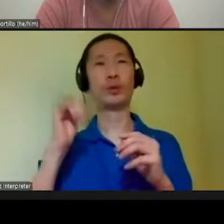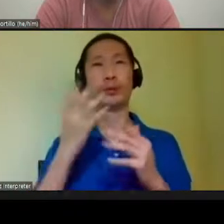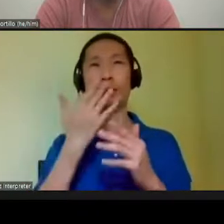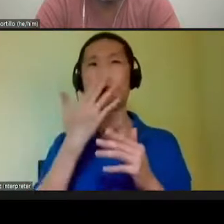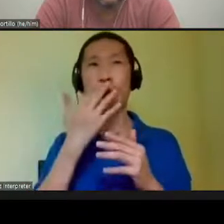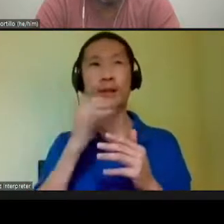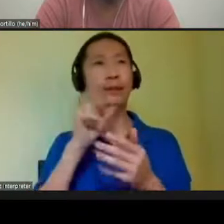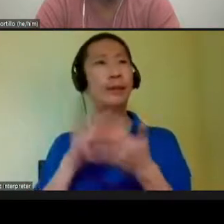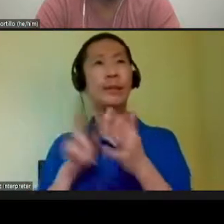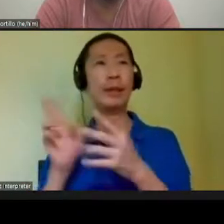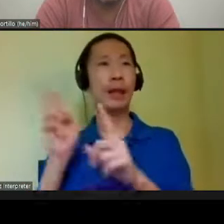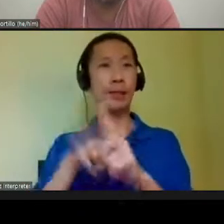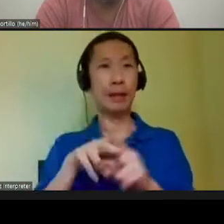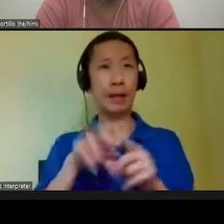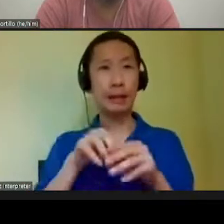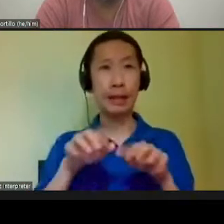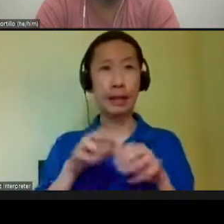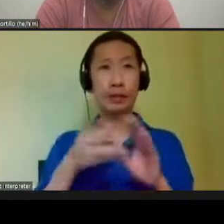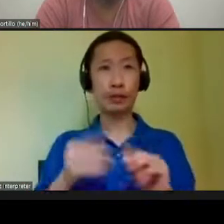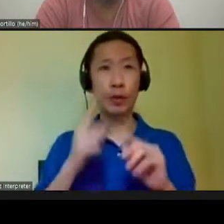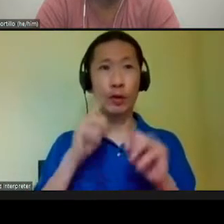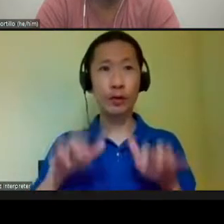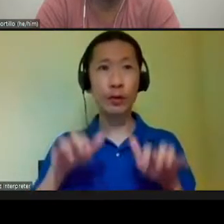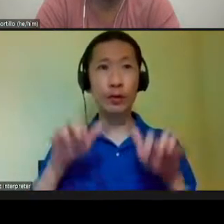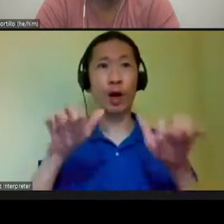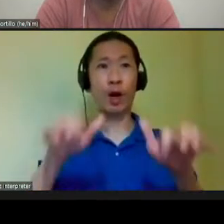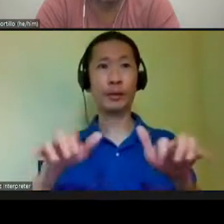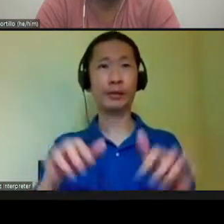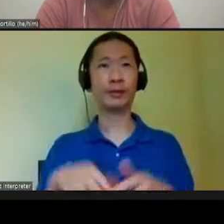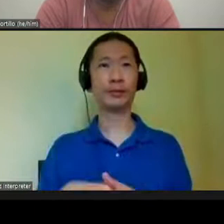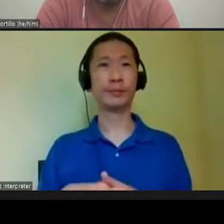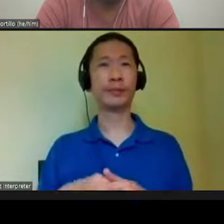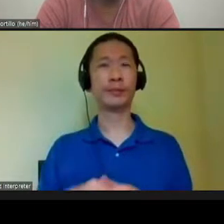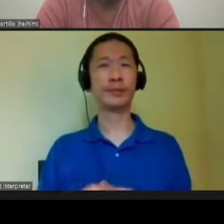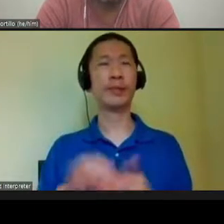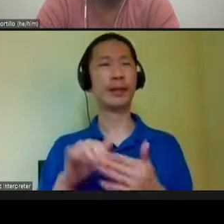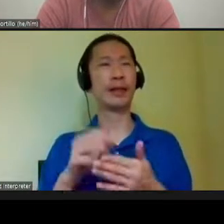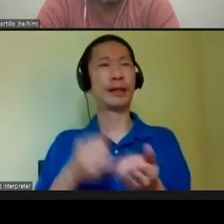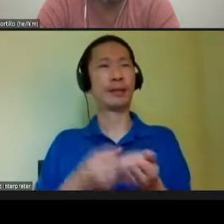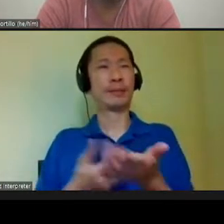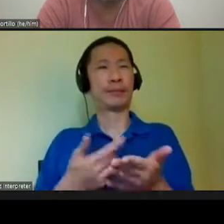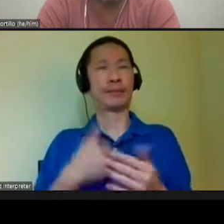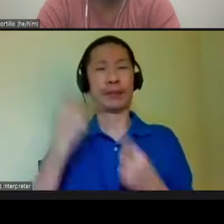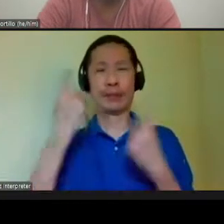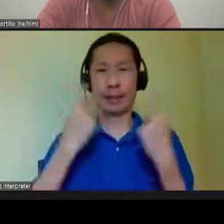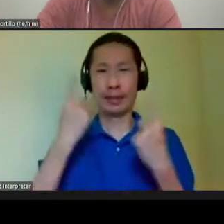story for the audience, etc. So that's the thing that this makes me think of.